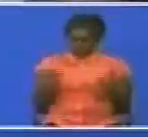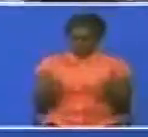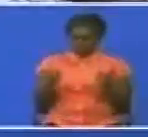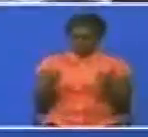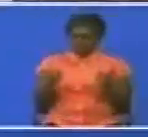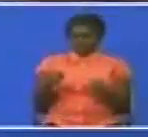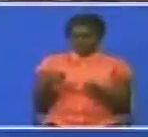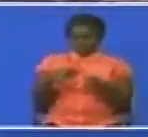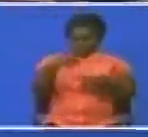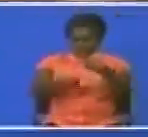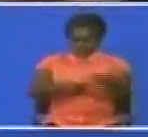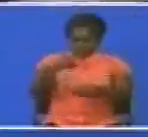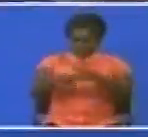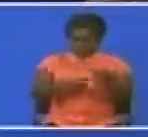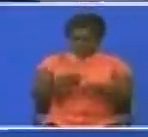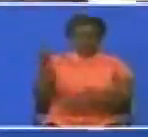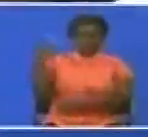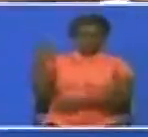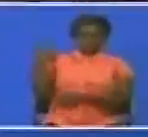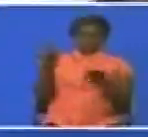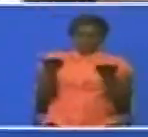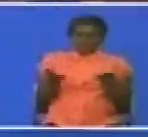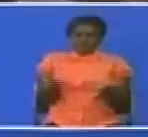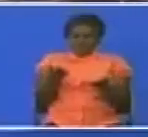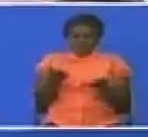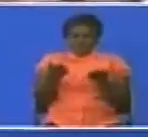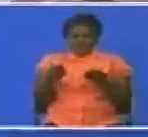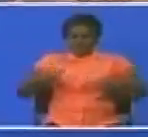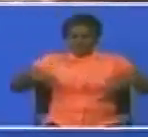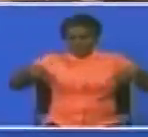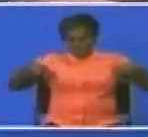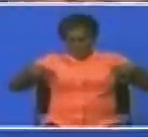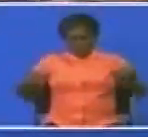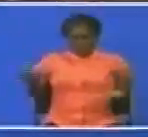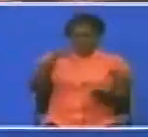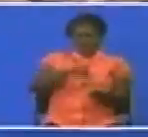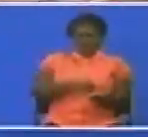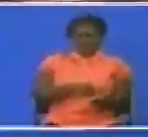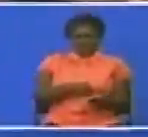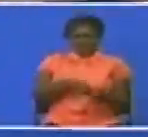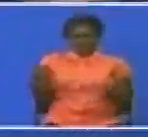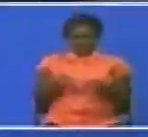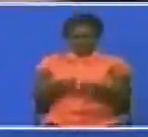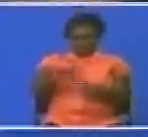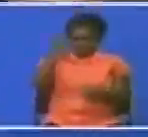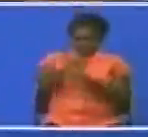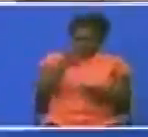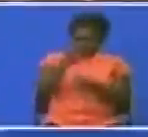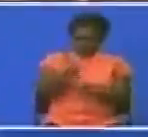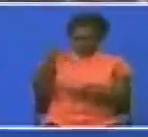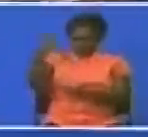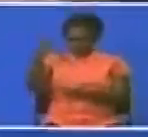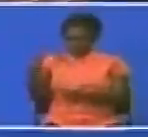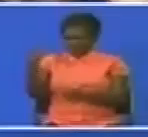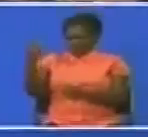that dominated the scorecards in this region, it now has a reason to be proud again. An exemplary performance of 50 plain